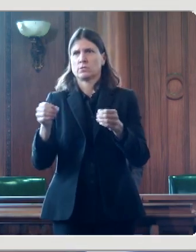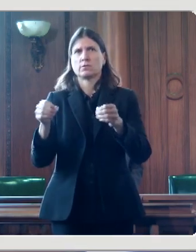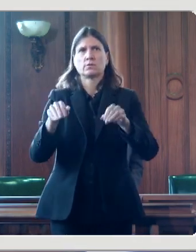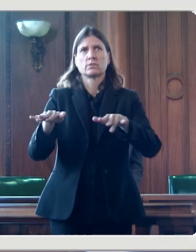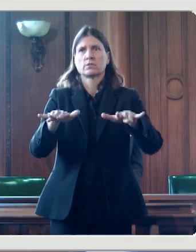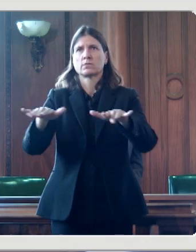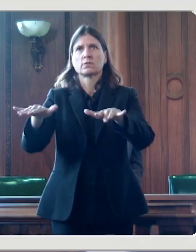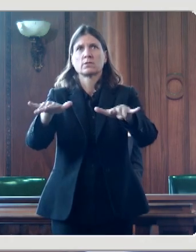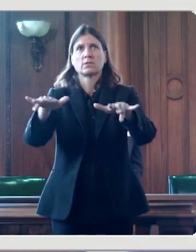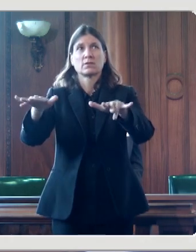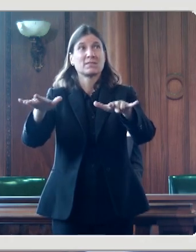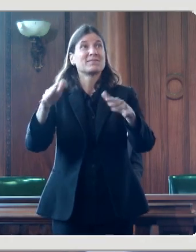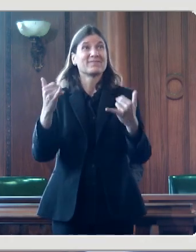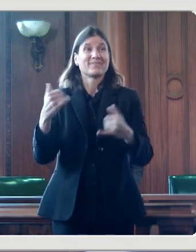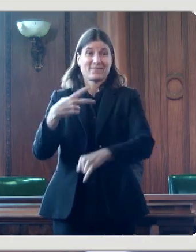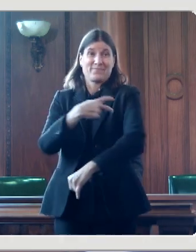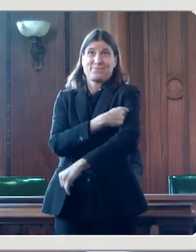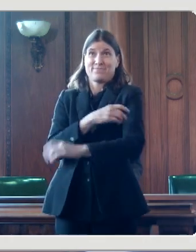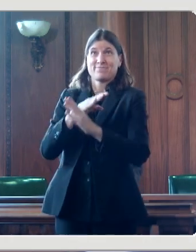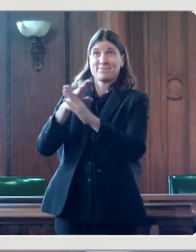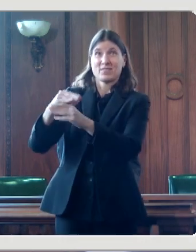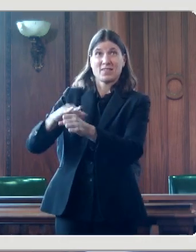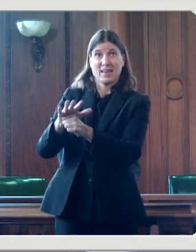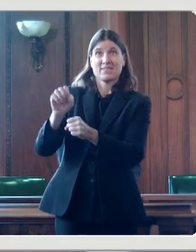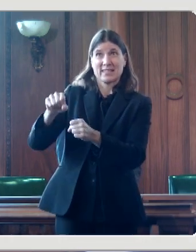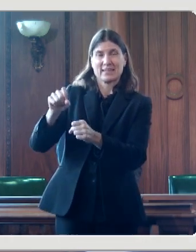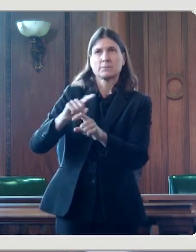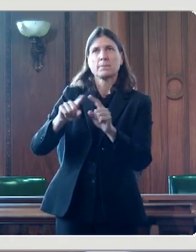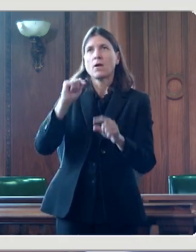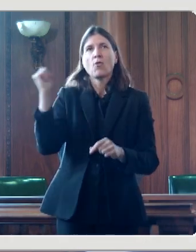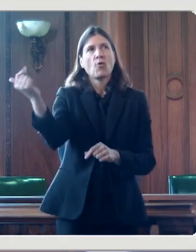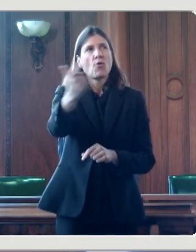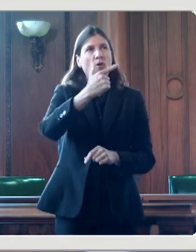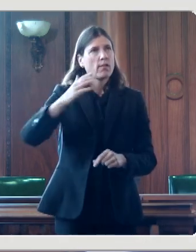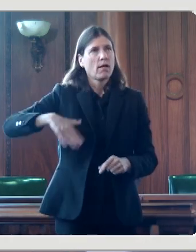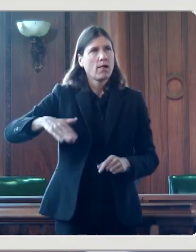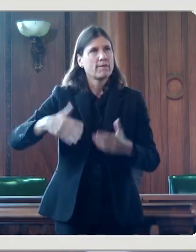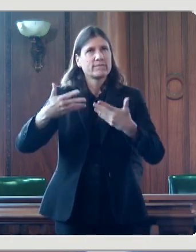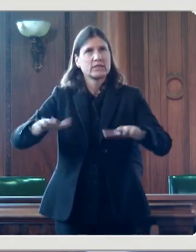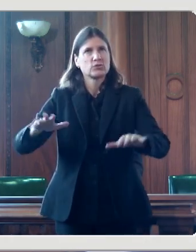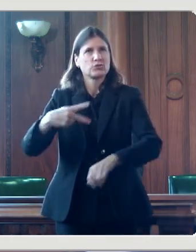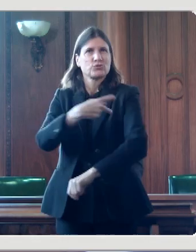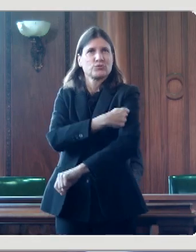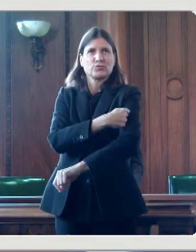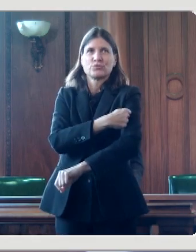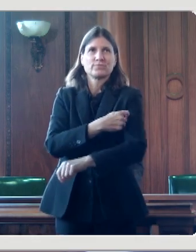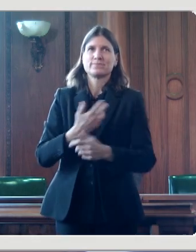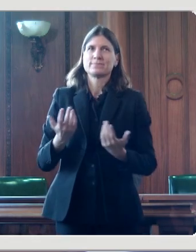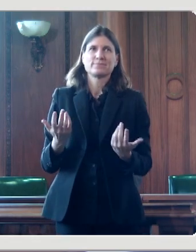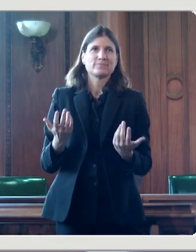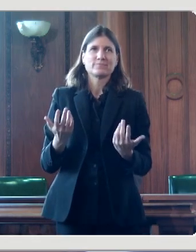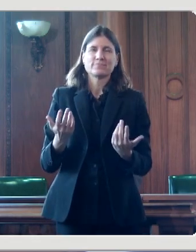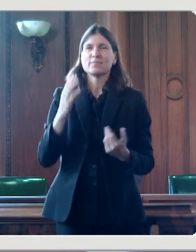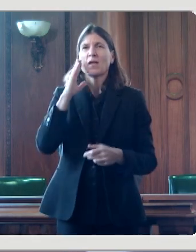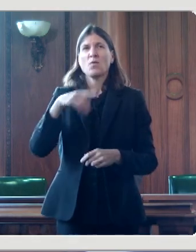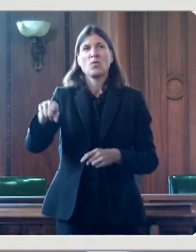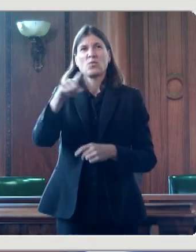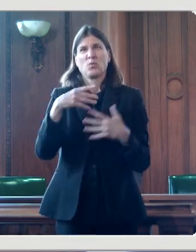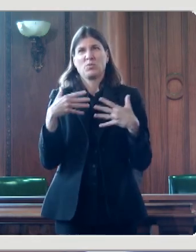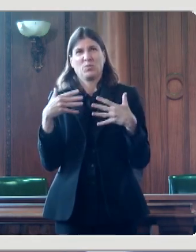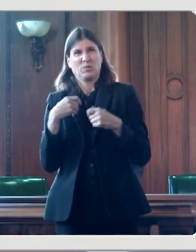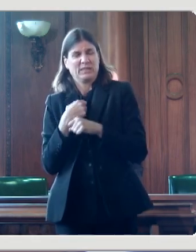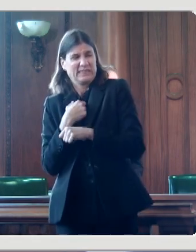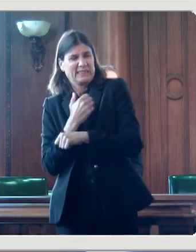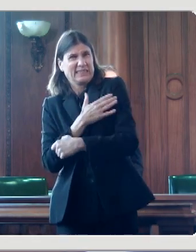I believe that we can actually use this moment with all the pain that's been experienced, not